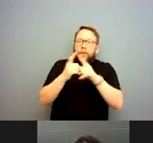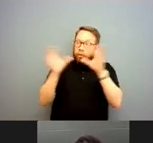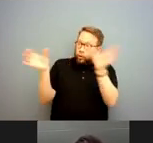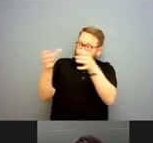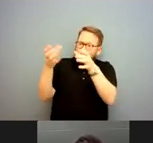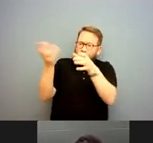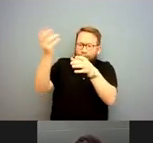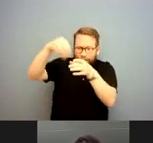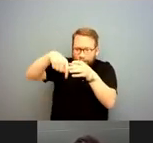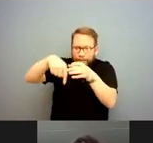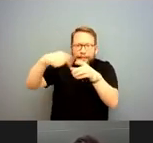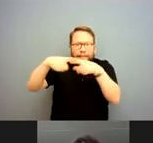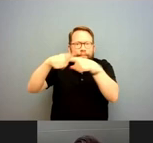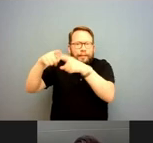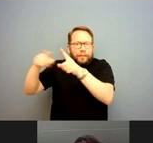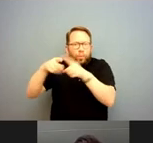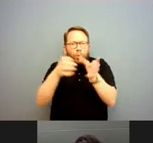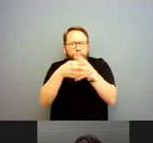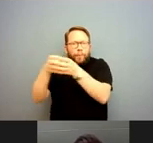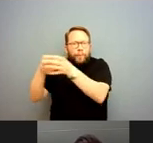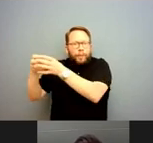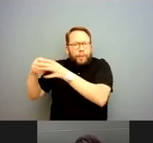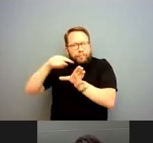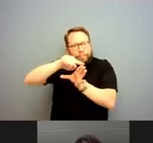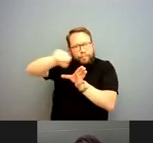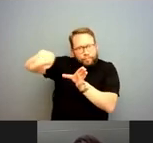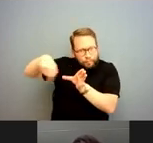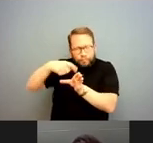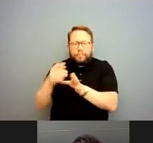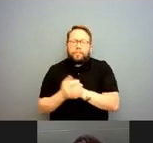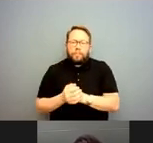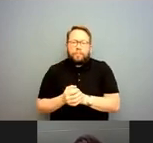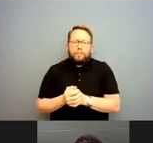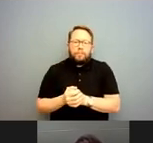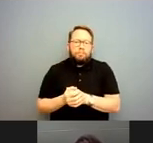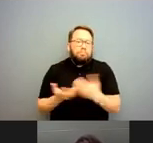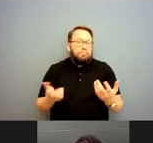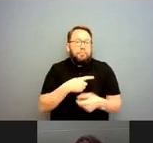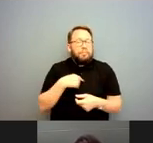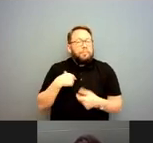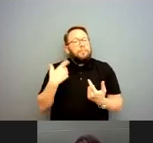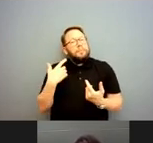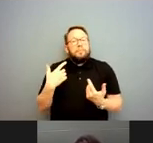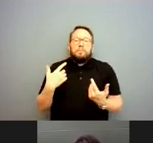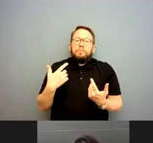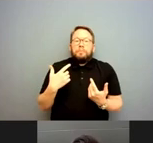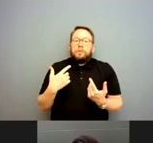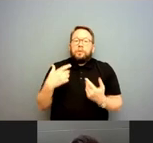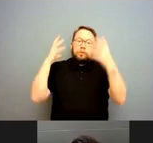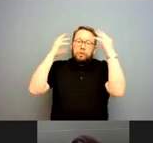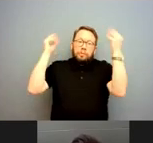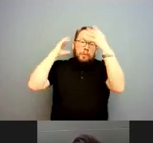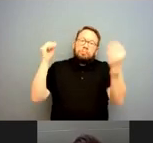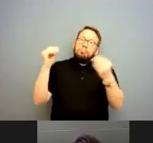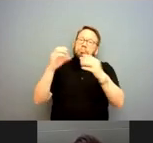disabilities. Often surveys view Sami as one homogenous Indigenous people or persons with disabilities as one